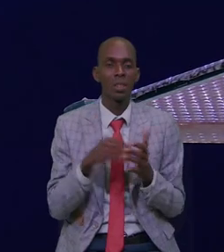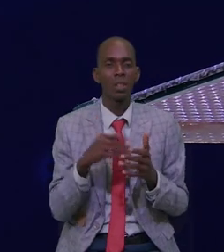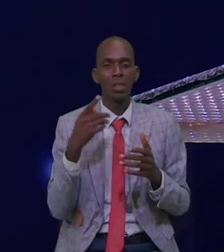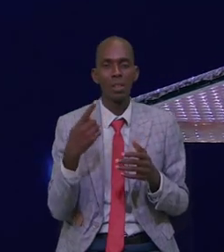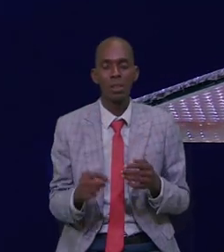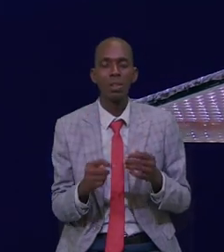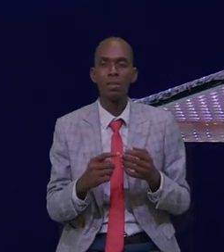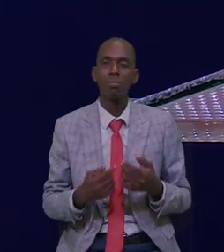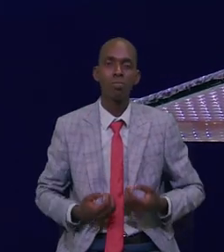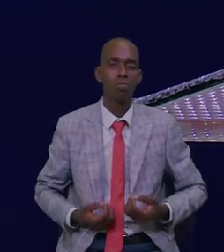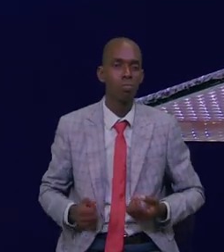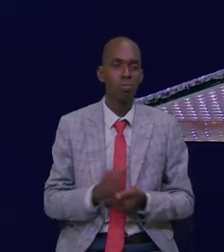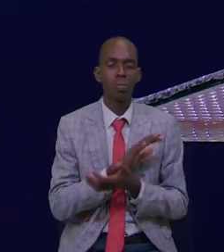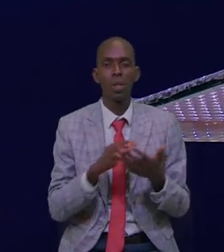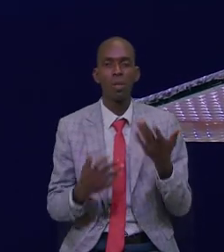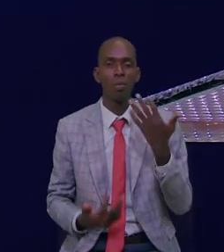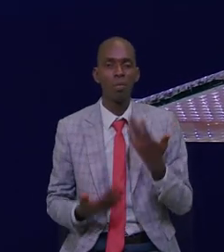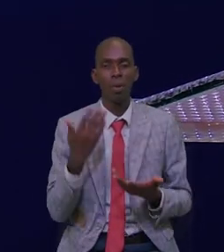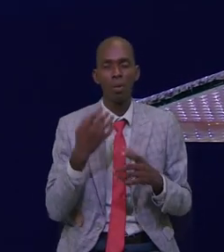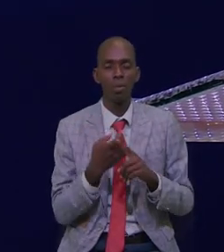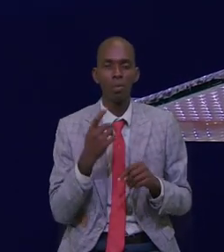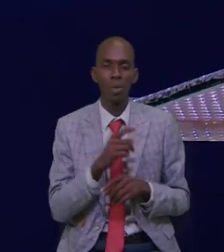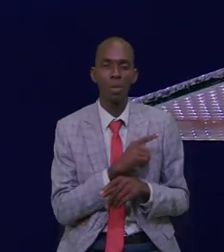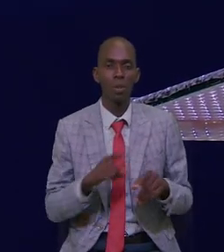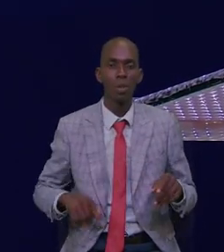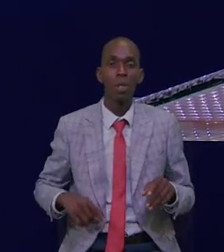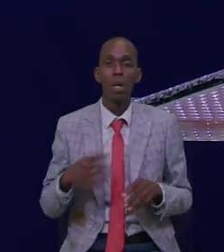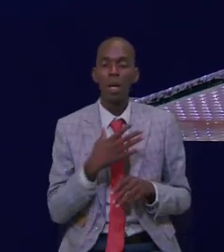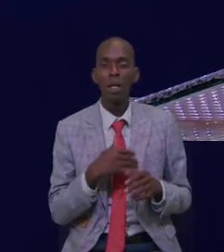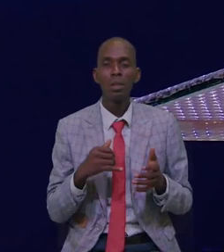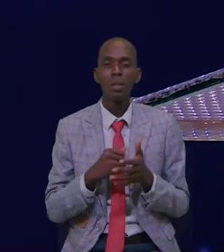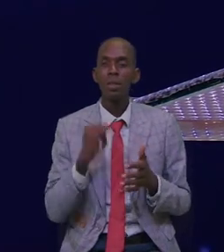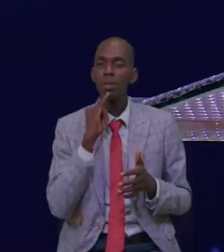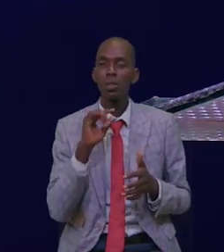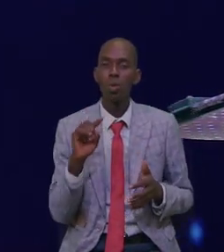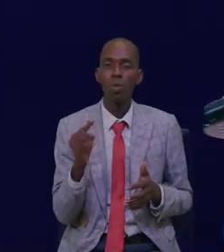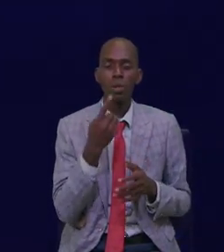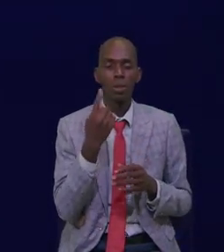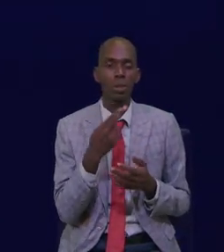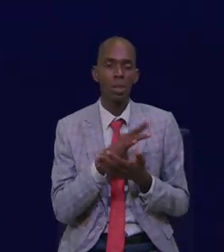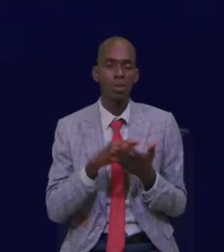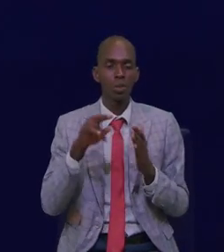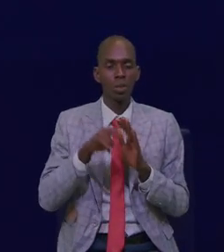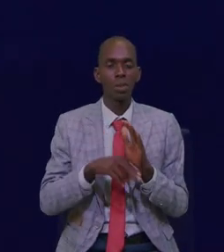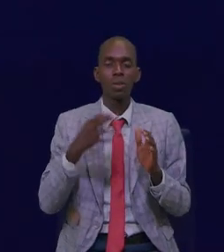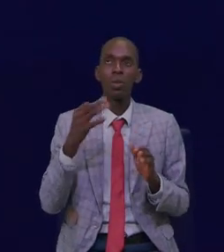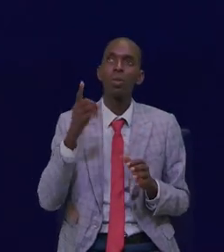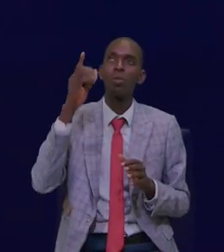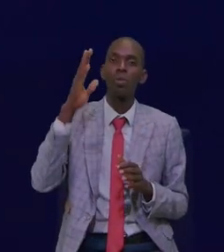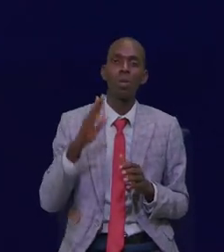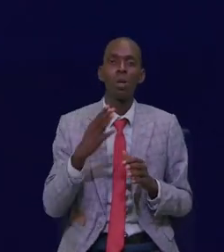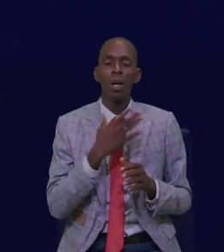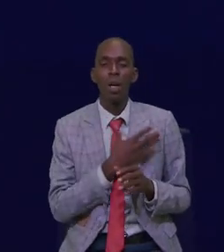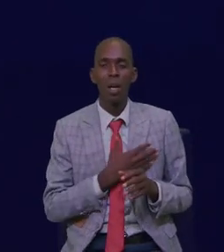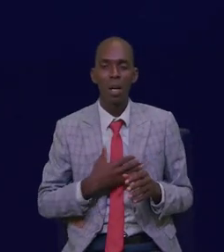the salvation we have, it's only the righteousness of faith that we have, it's only the holiness without which no man shall see the